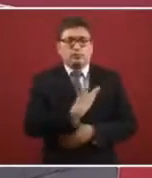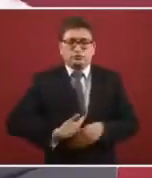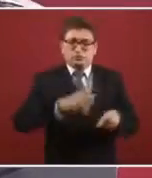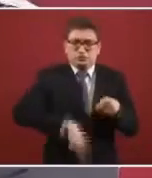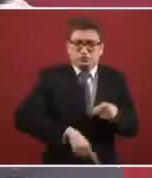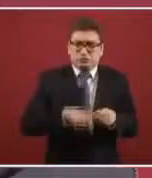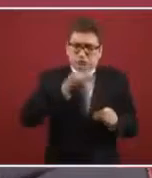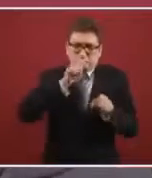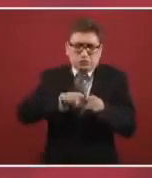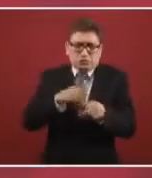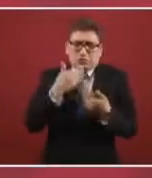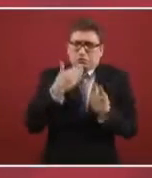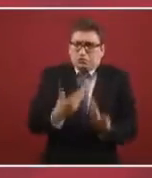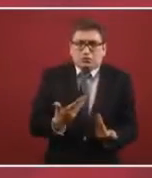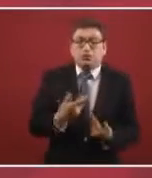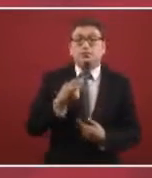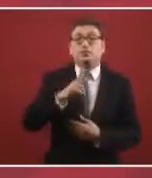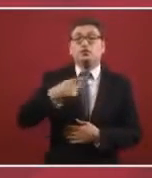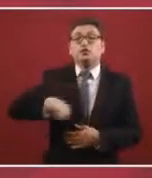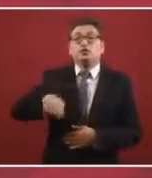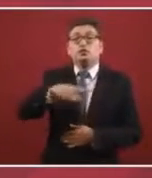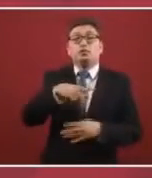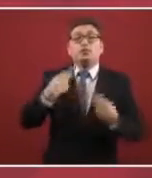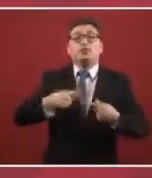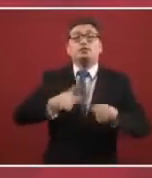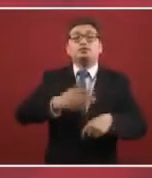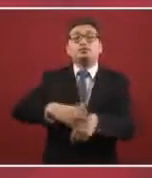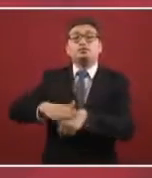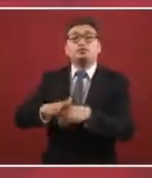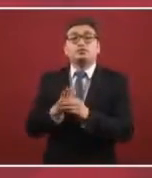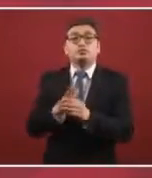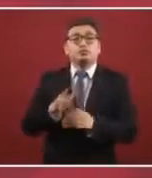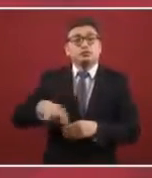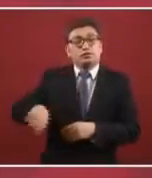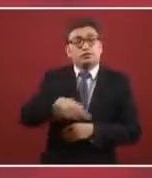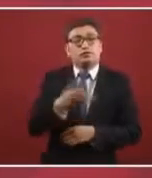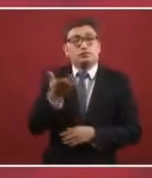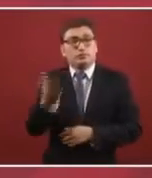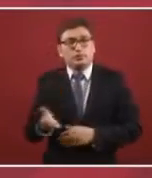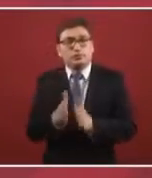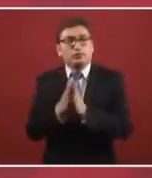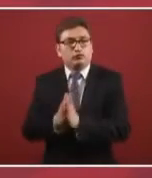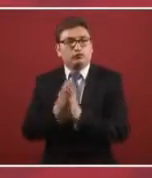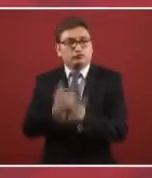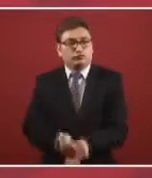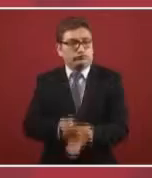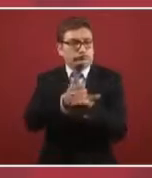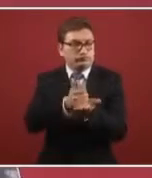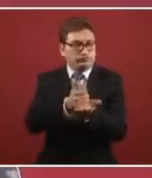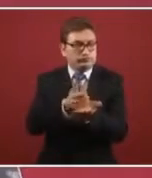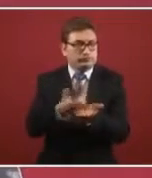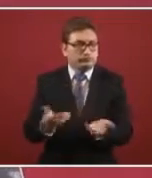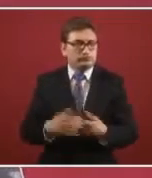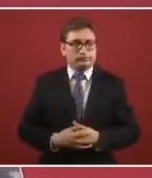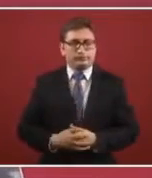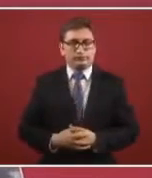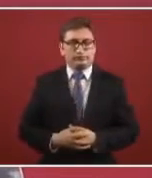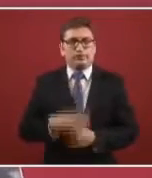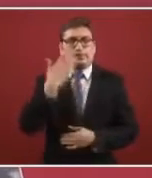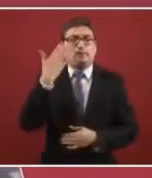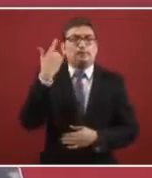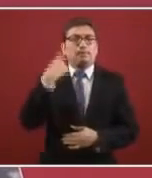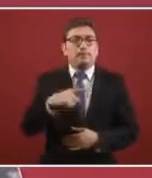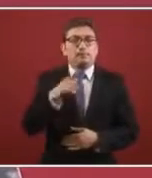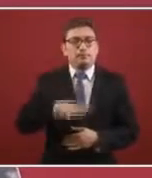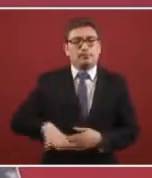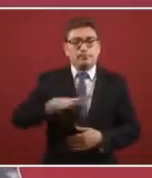Yo lo único que voy a the only pedir a la thing gente I'm going to ask the people is ayuden, ¿no? help a que haya